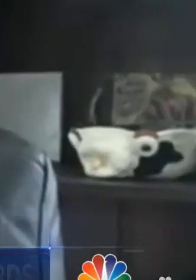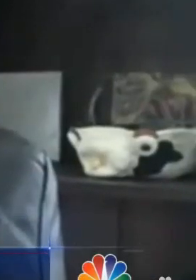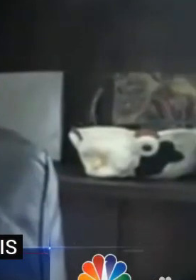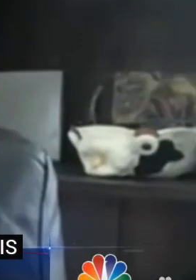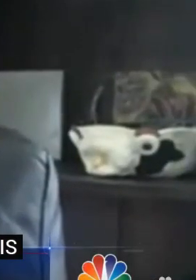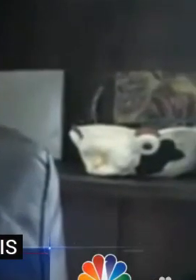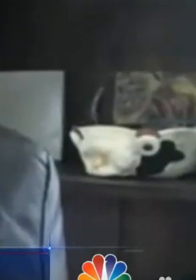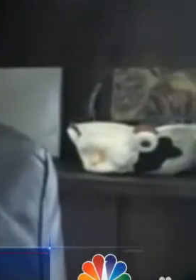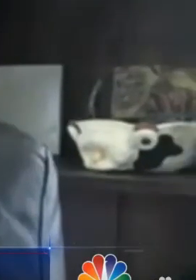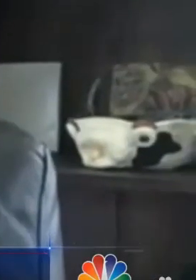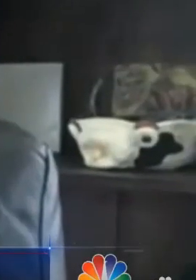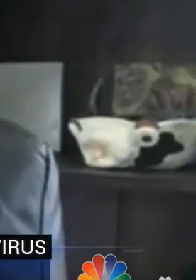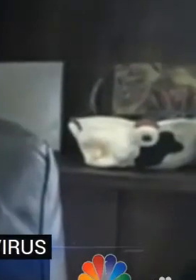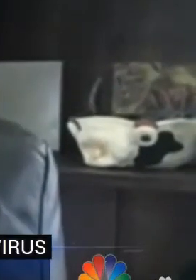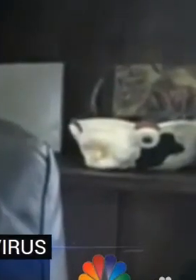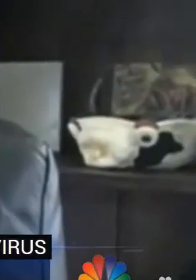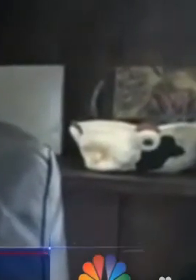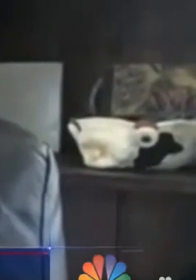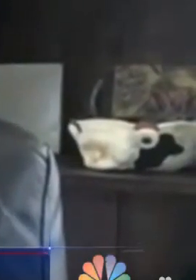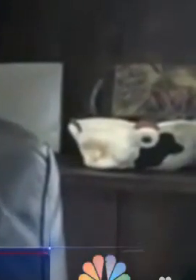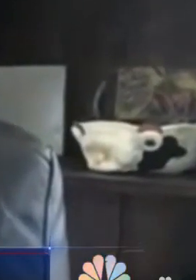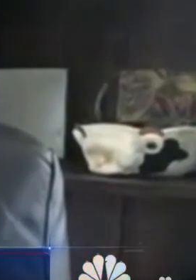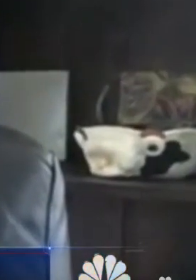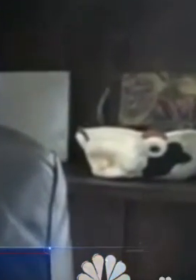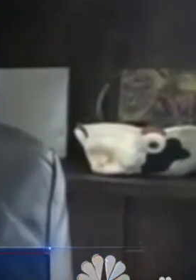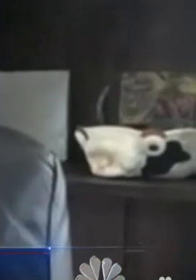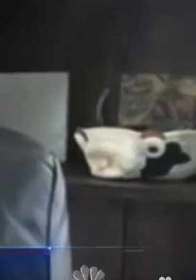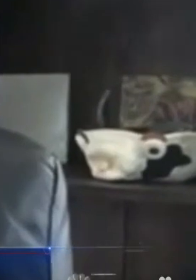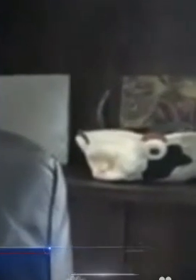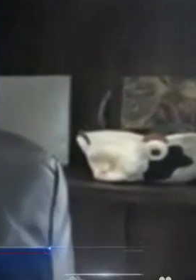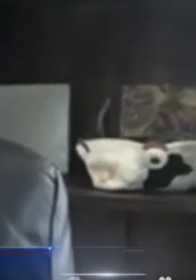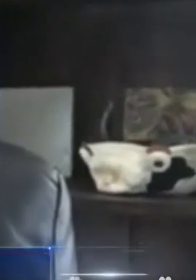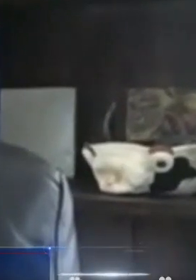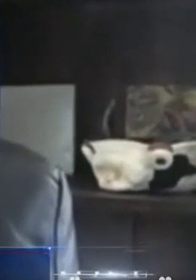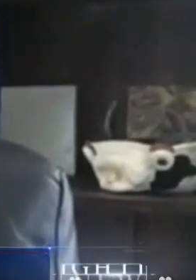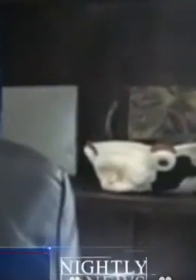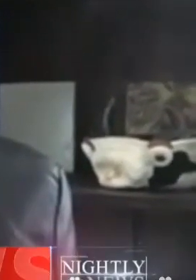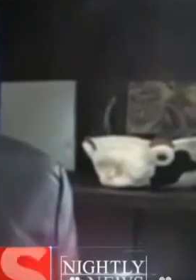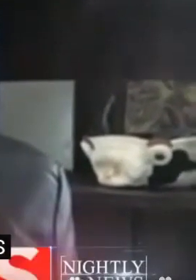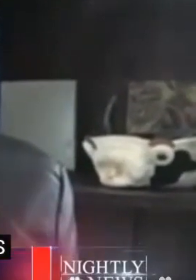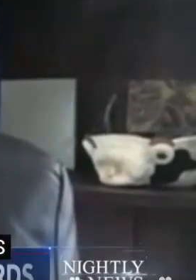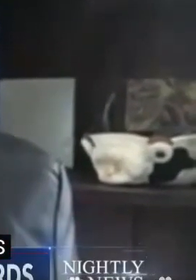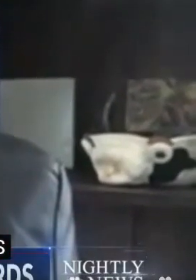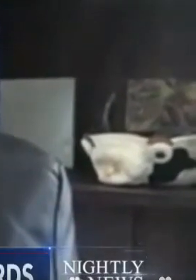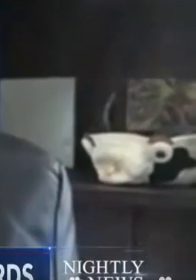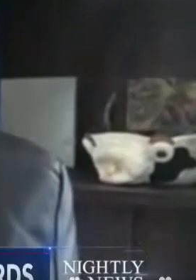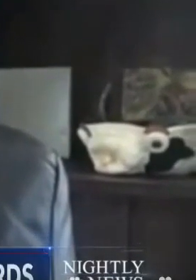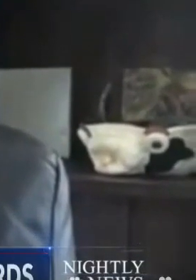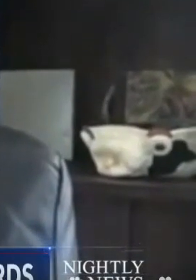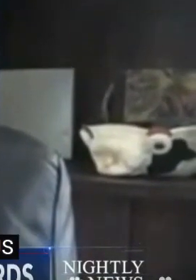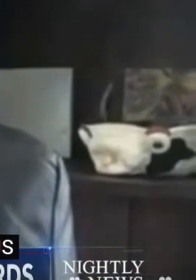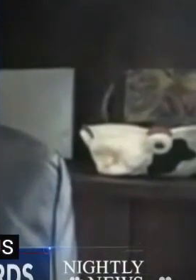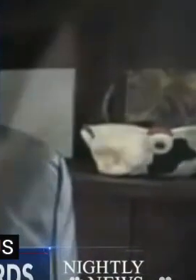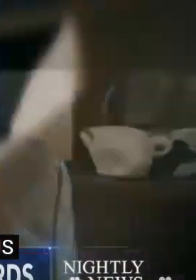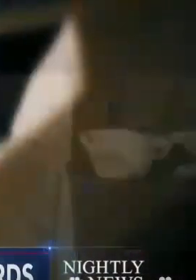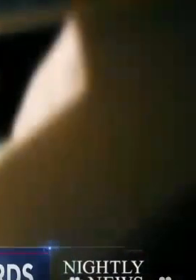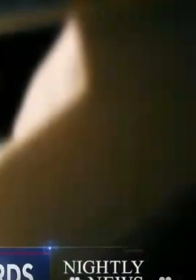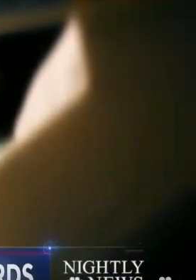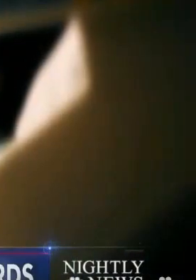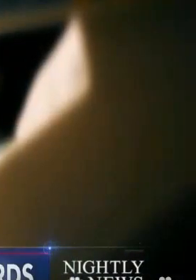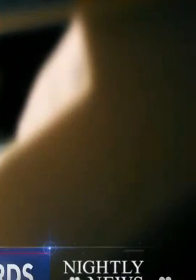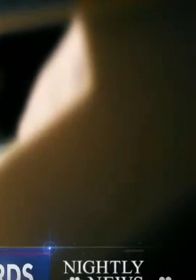make or break day in this country for getting coronavirus under control, but this one even more so because people want to go out, they want to socialize, they want to get